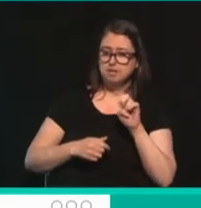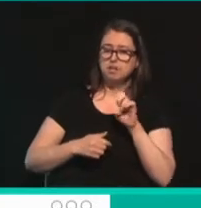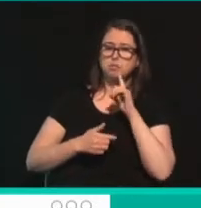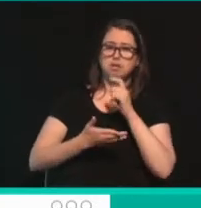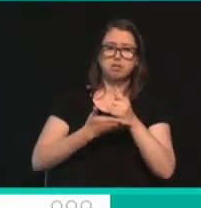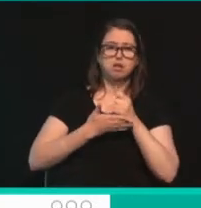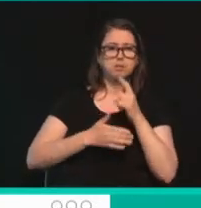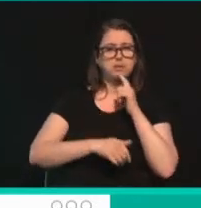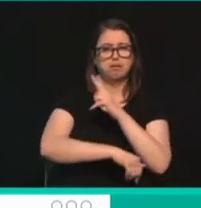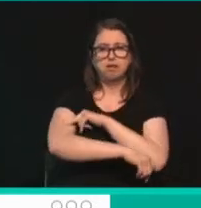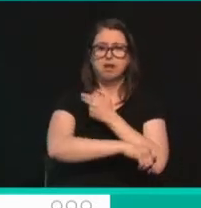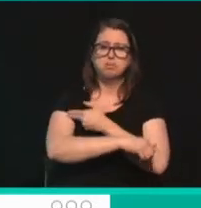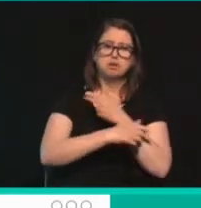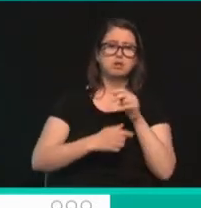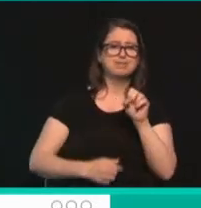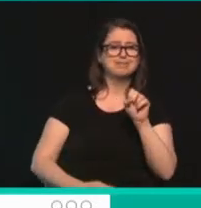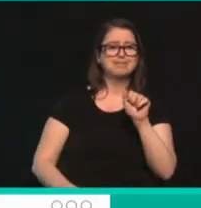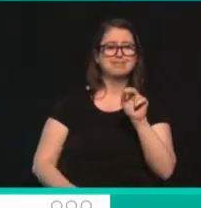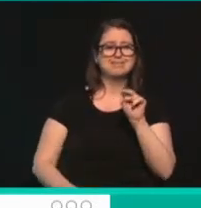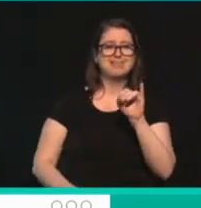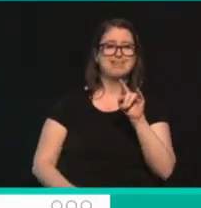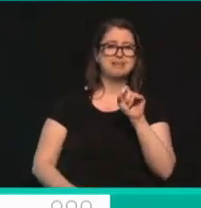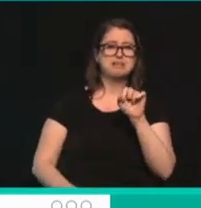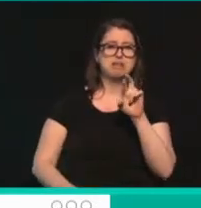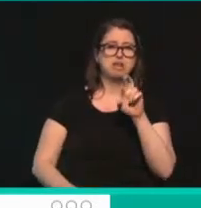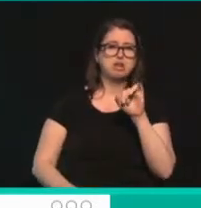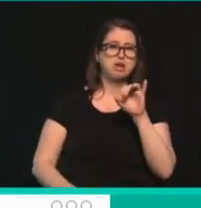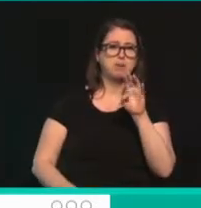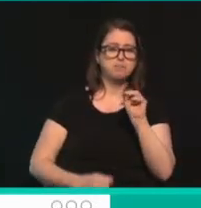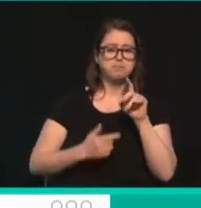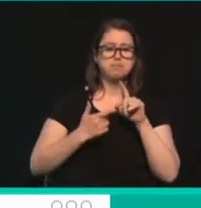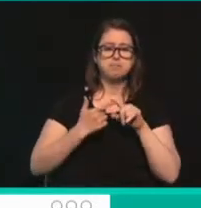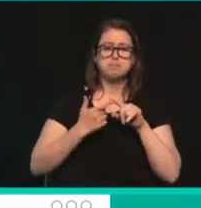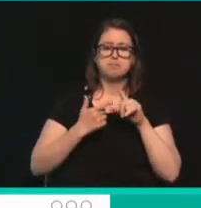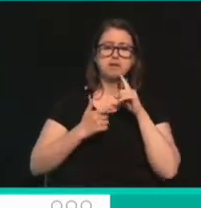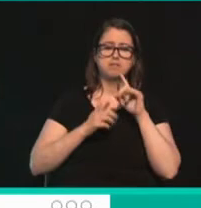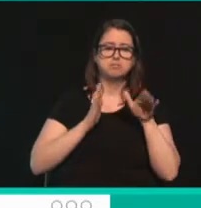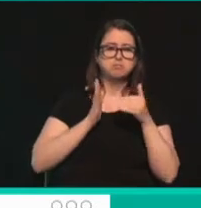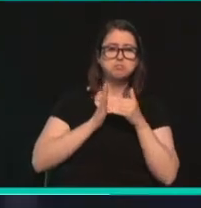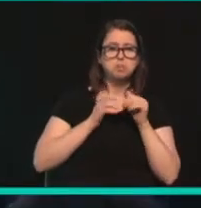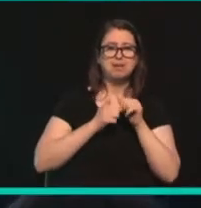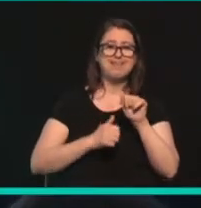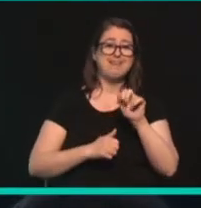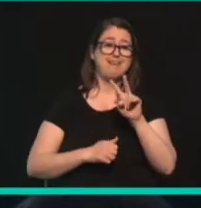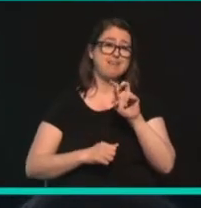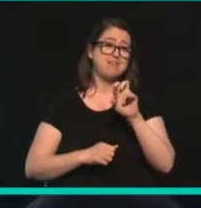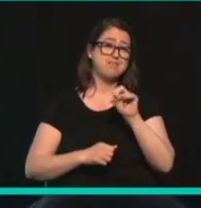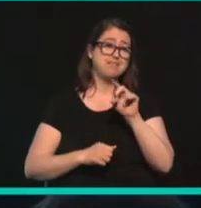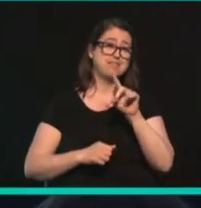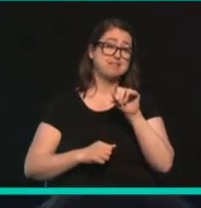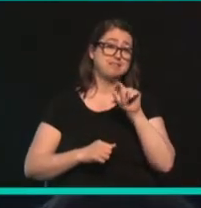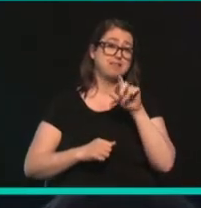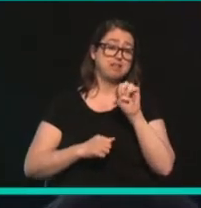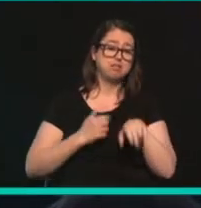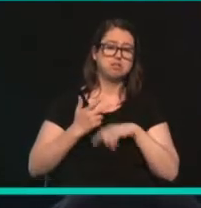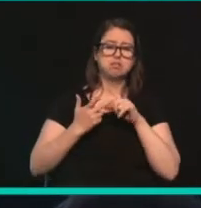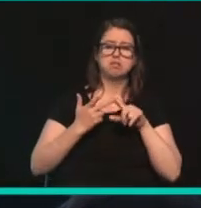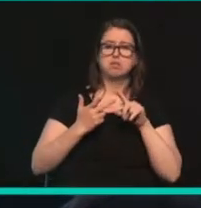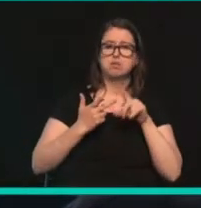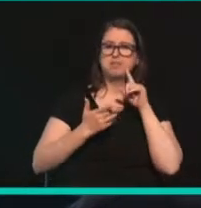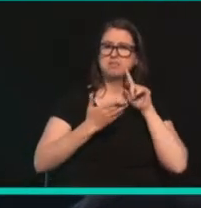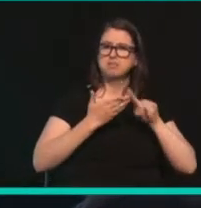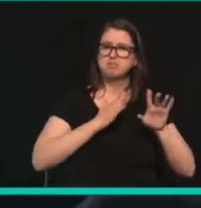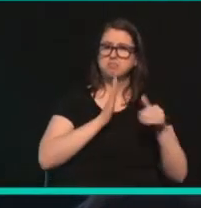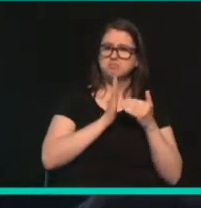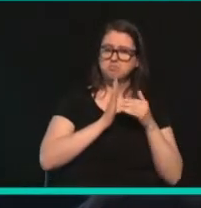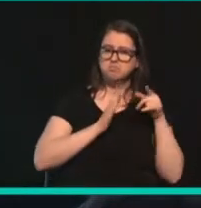Sanitarium. We have the Lifestyle Research Centre with Avondale. We've got the Australasian Research Institute with our